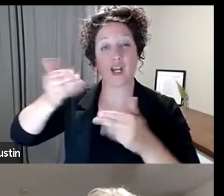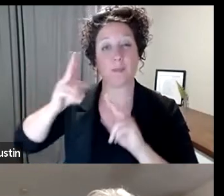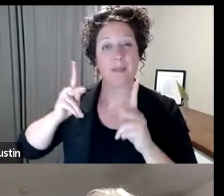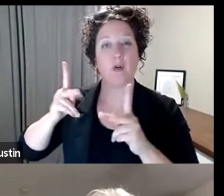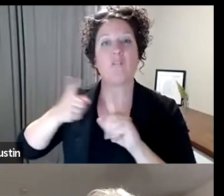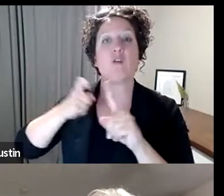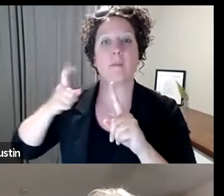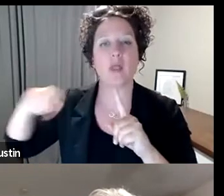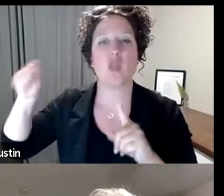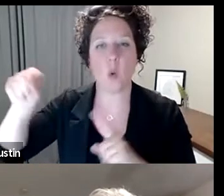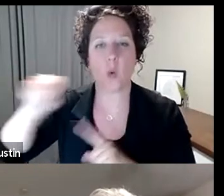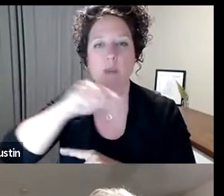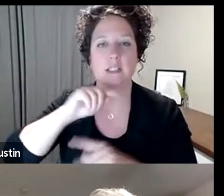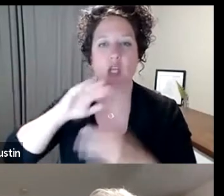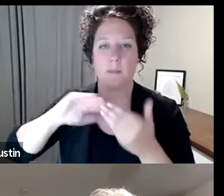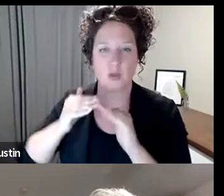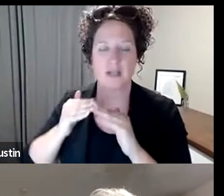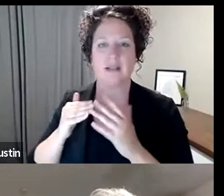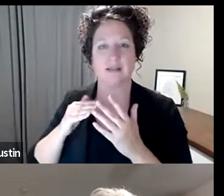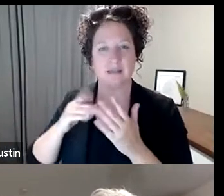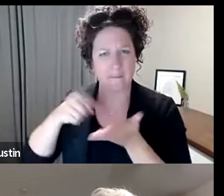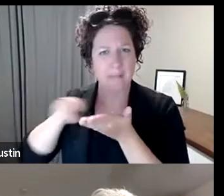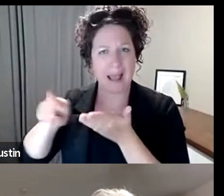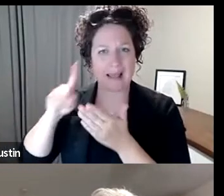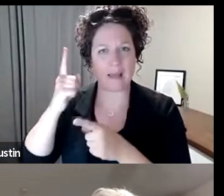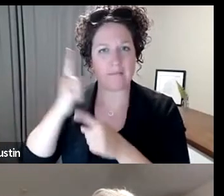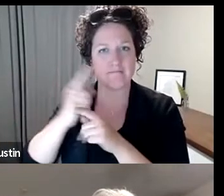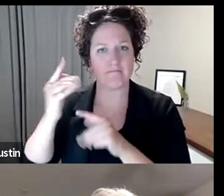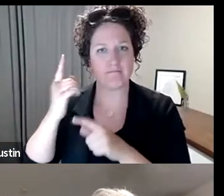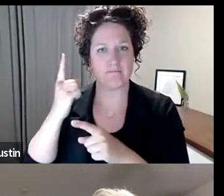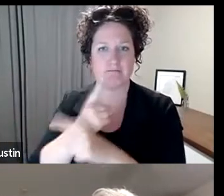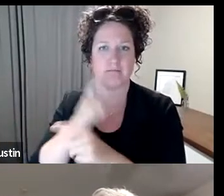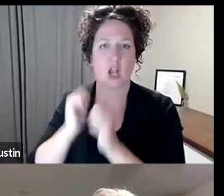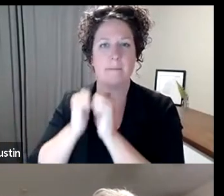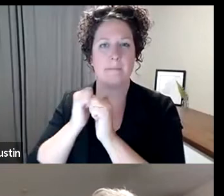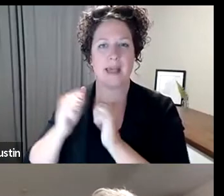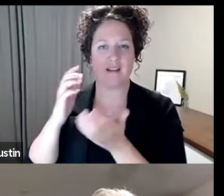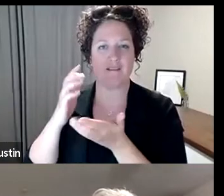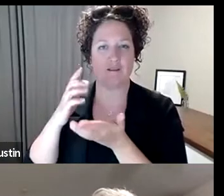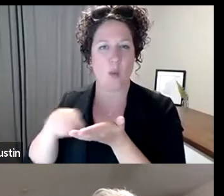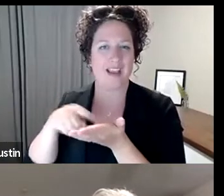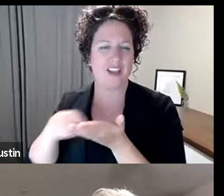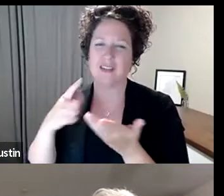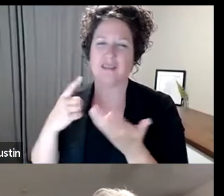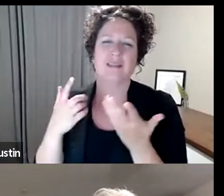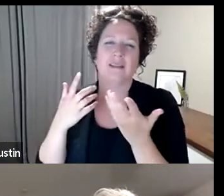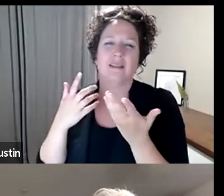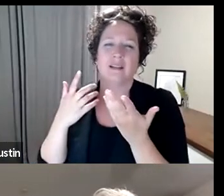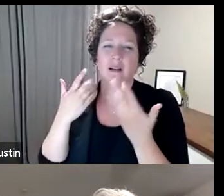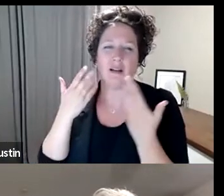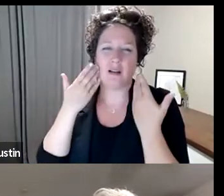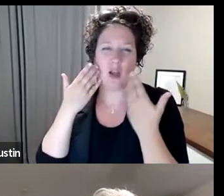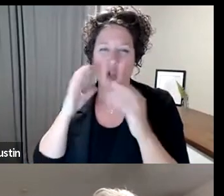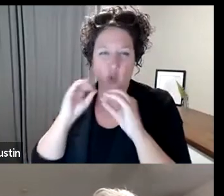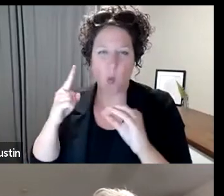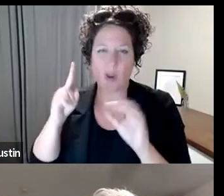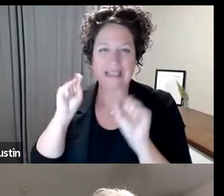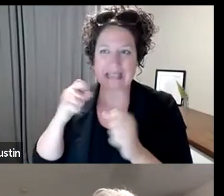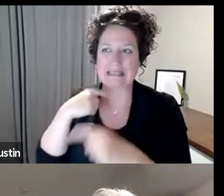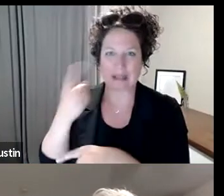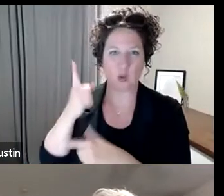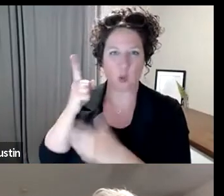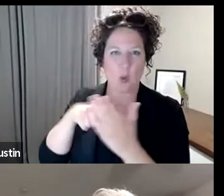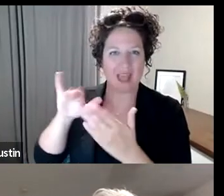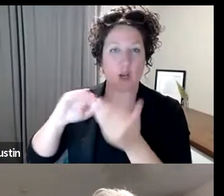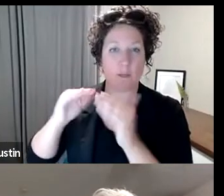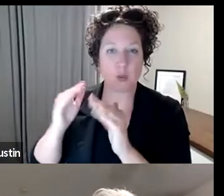those communities and pay them a competitive wage. Nobody's going to be able to tell you exactly what that community needs, quite like somebody who has lived through